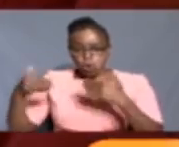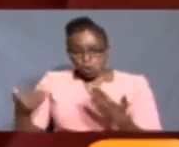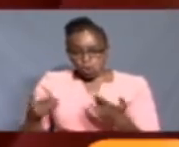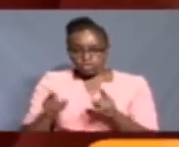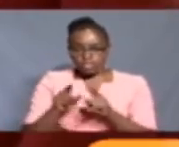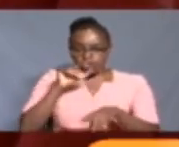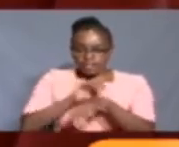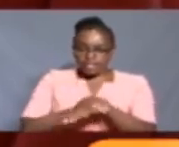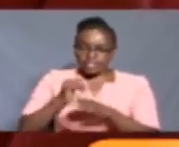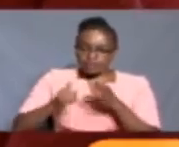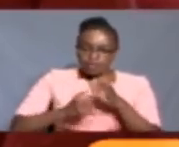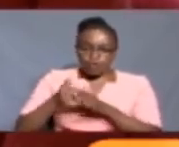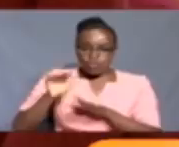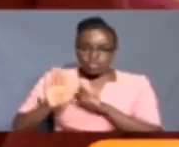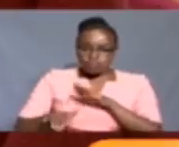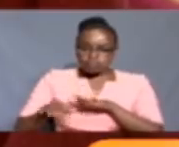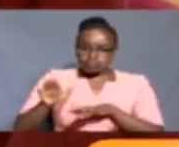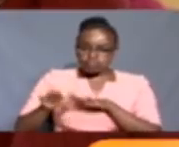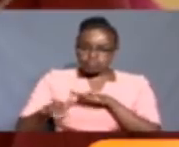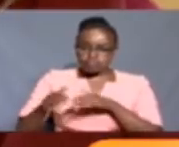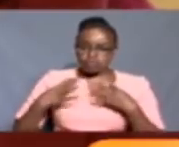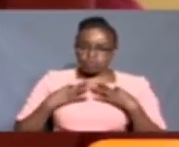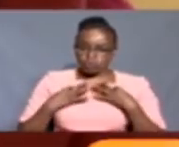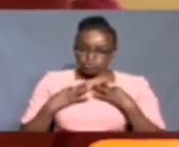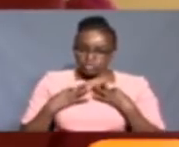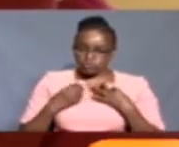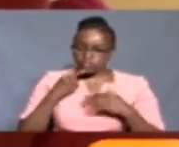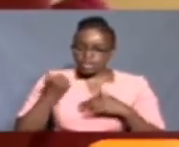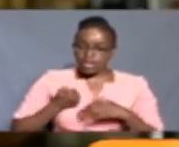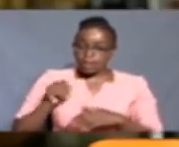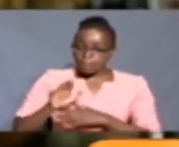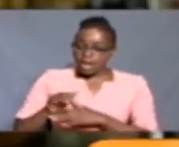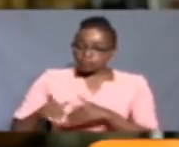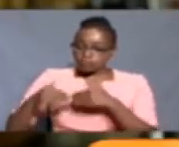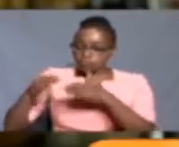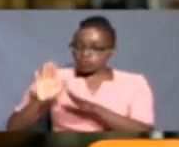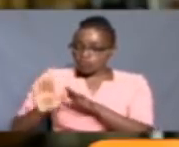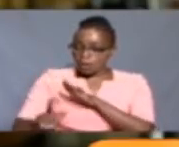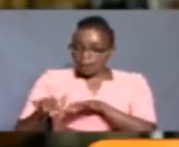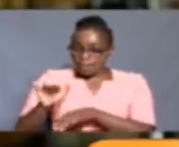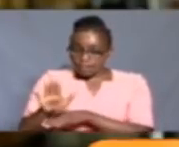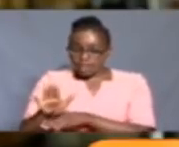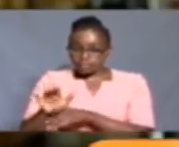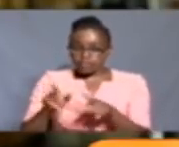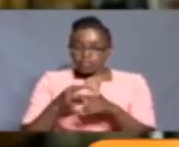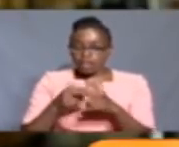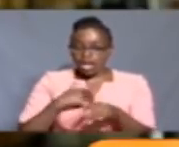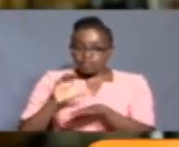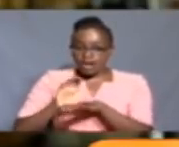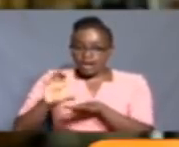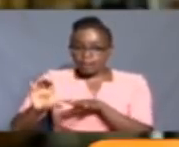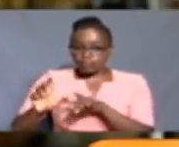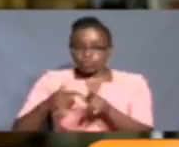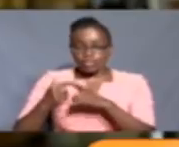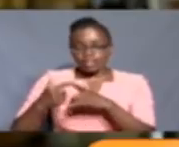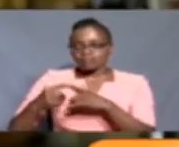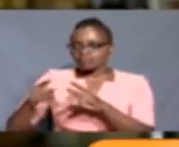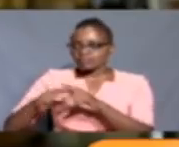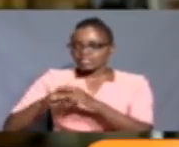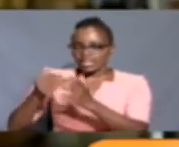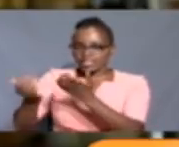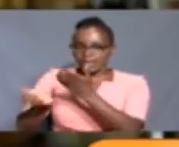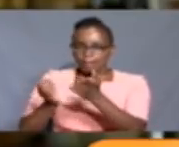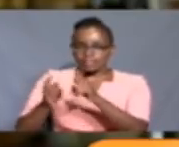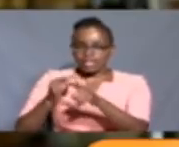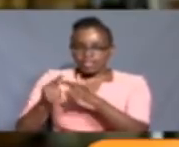for those who are doing dressmaking, that we can tell the girl, here is your machine, here is the capital, now start your business. And